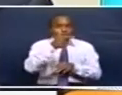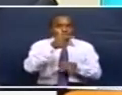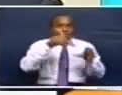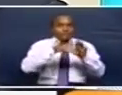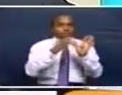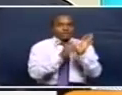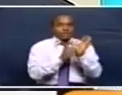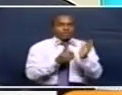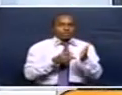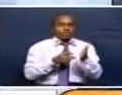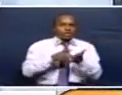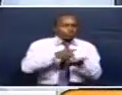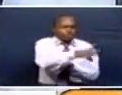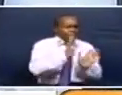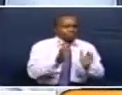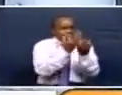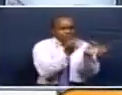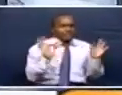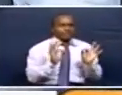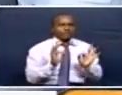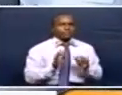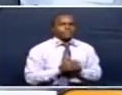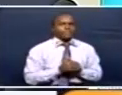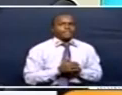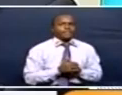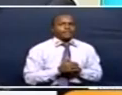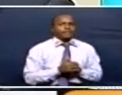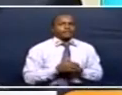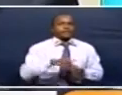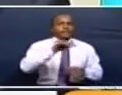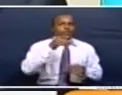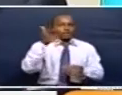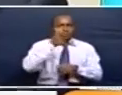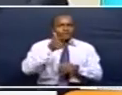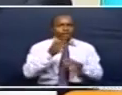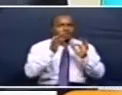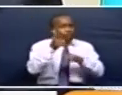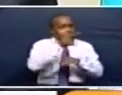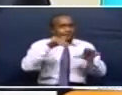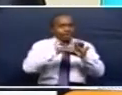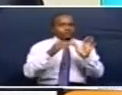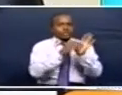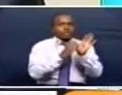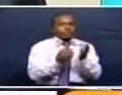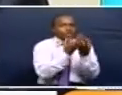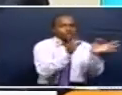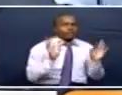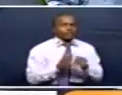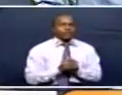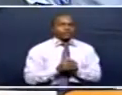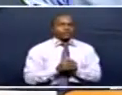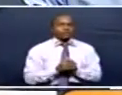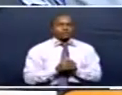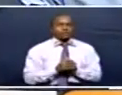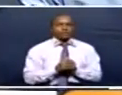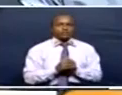rates. It's free of charge. At all. Free of charge. Take your camera, as long as you're filming in Machakos, it's free of charge. And they won't be hassled or